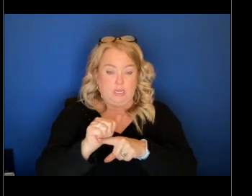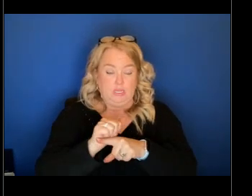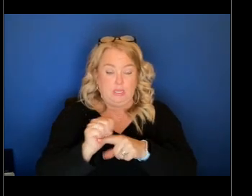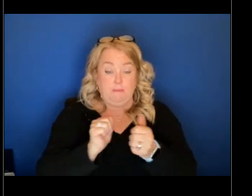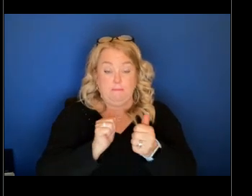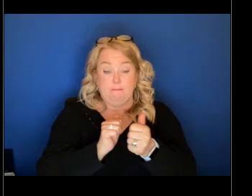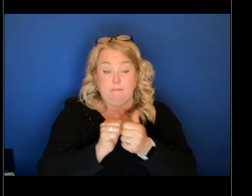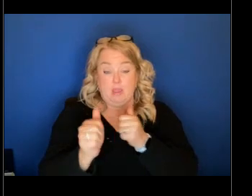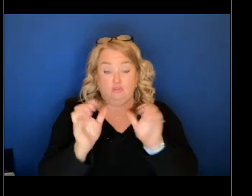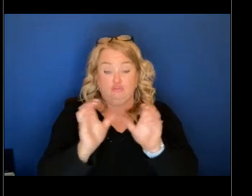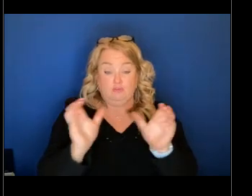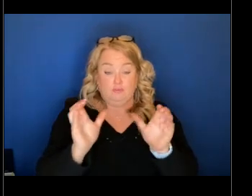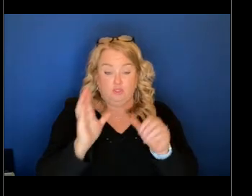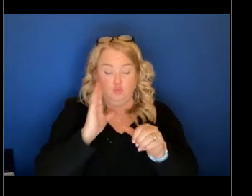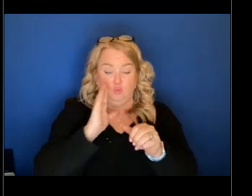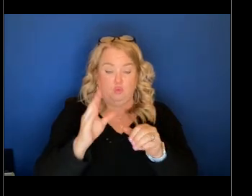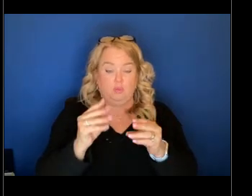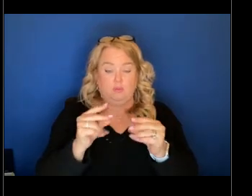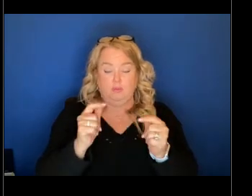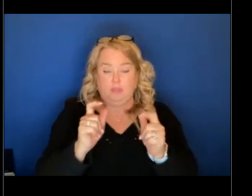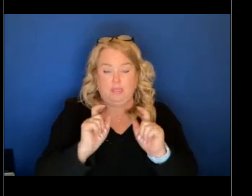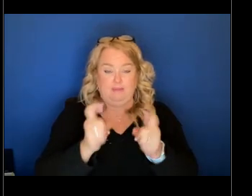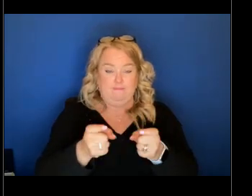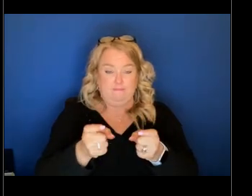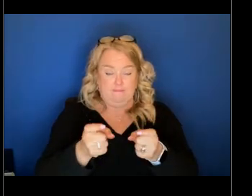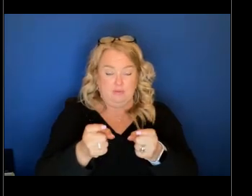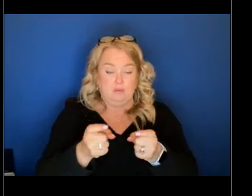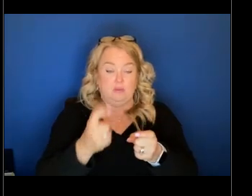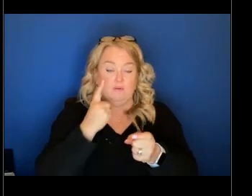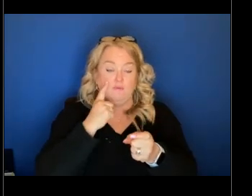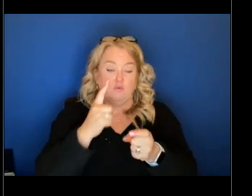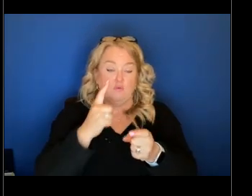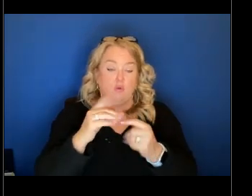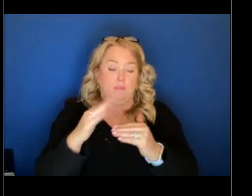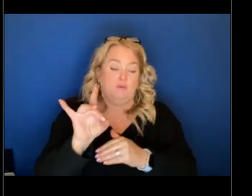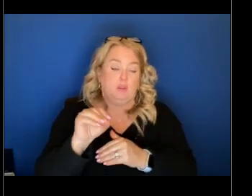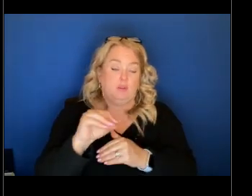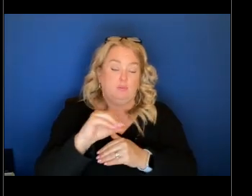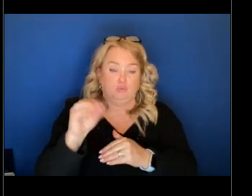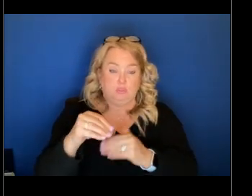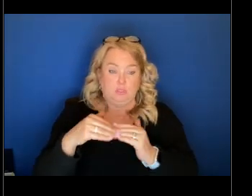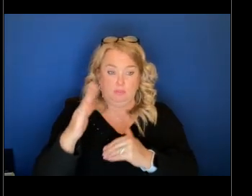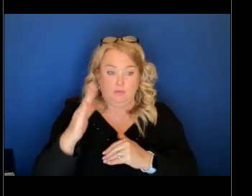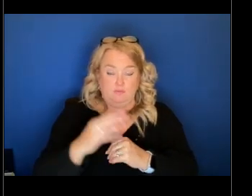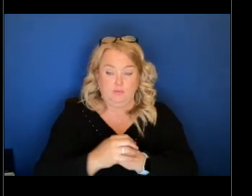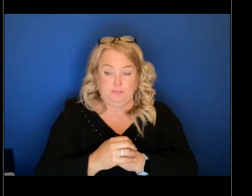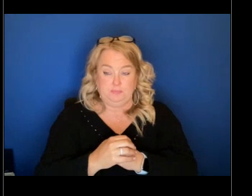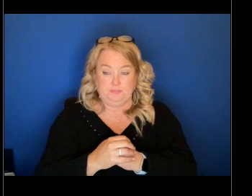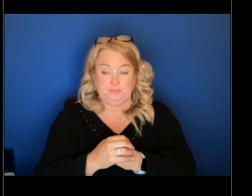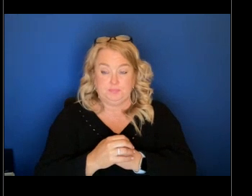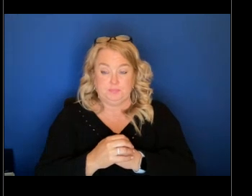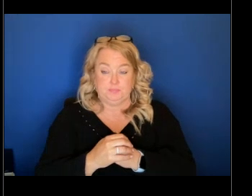passing certificates will be immediately issued for a score of 80% or higher.